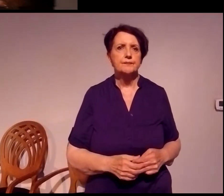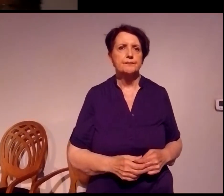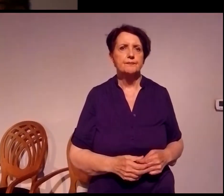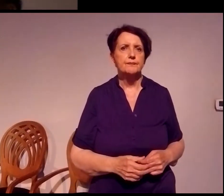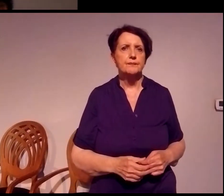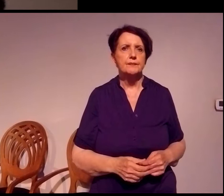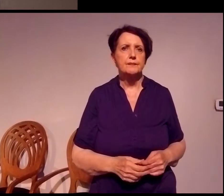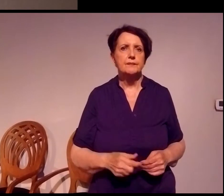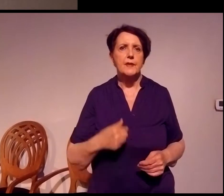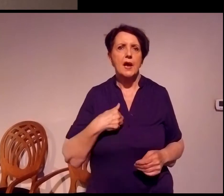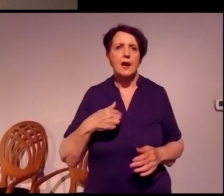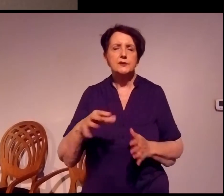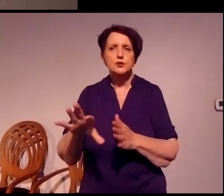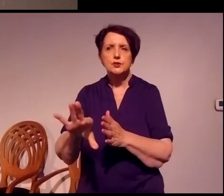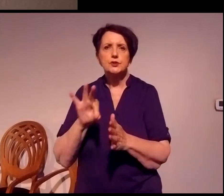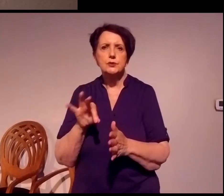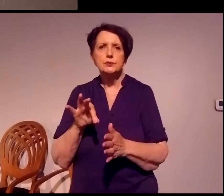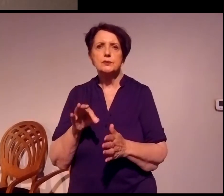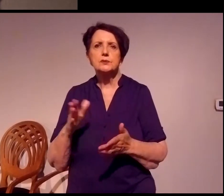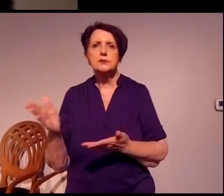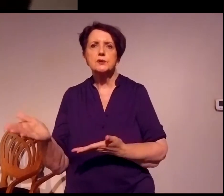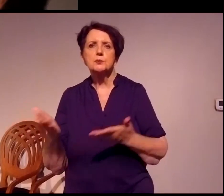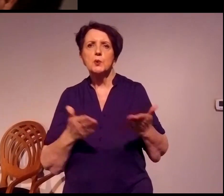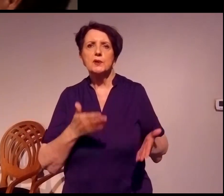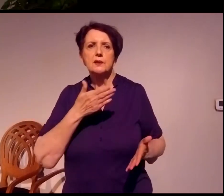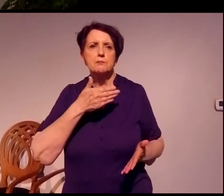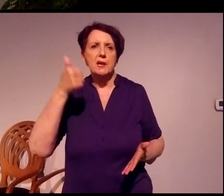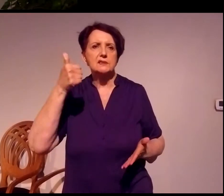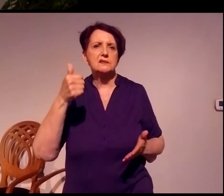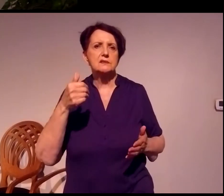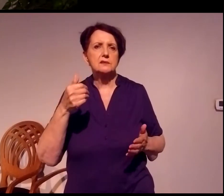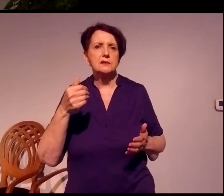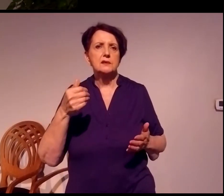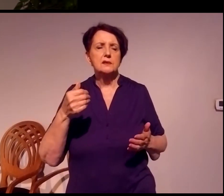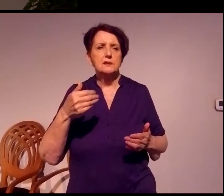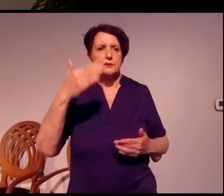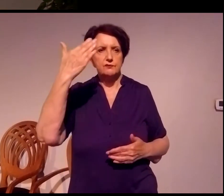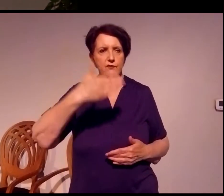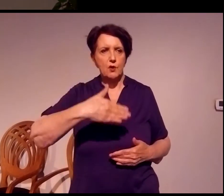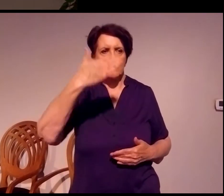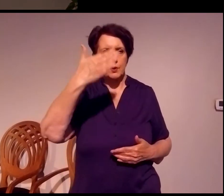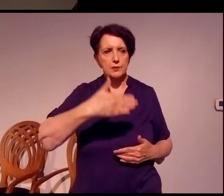I choose to bring the best of me forward.